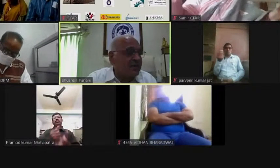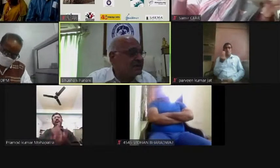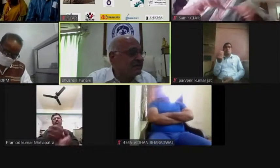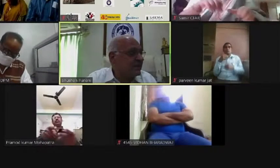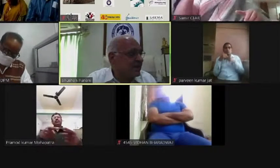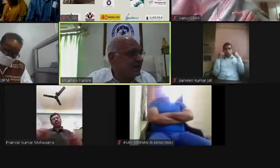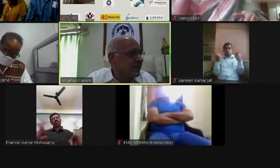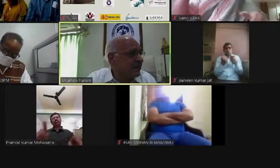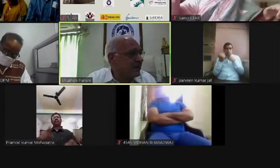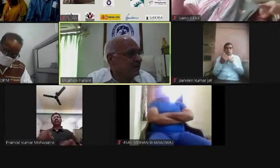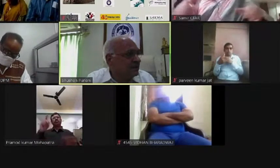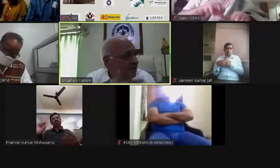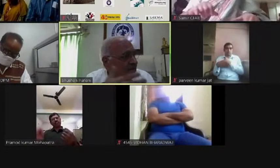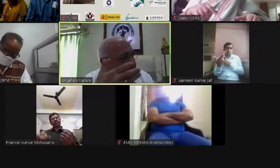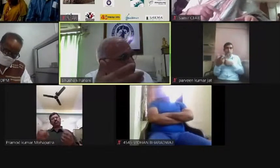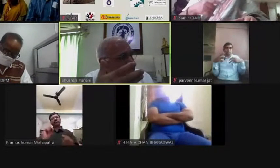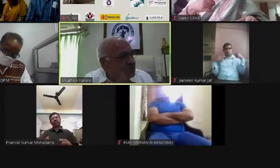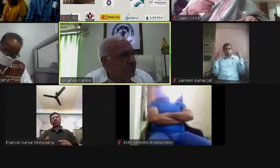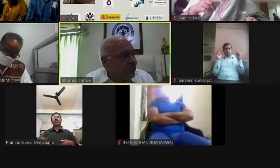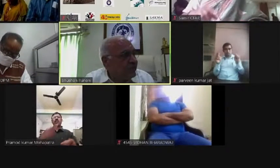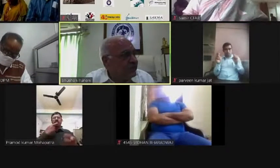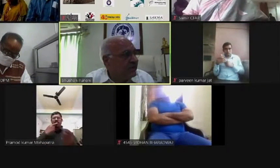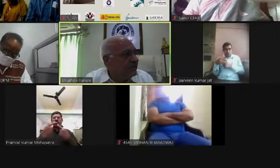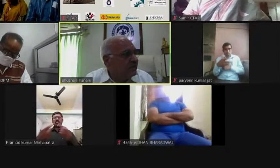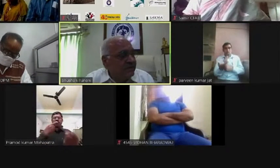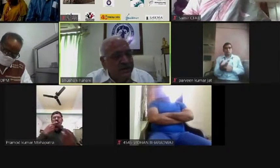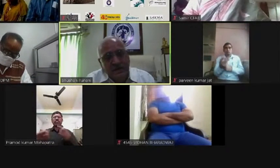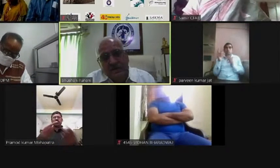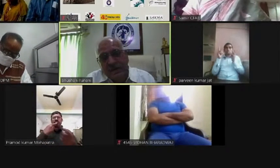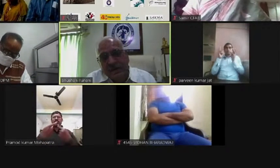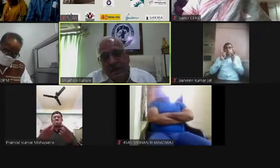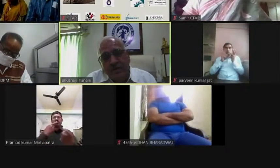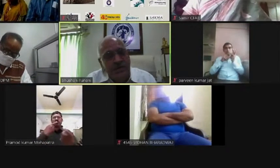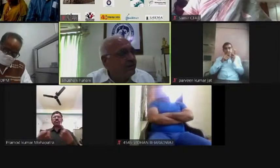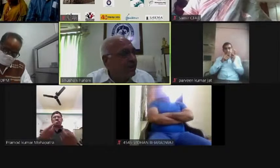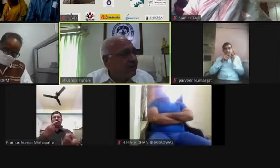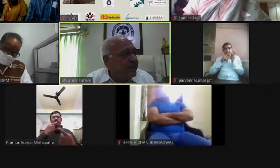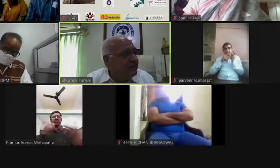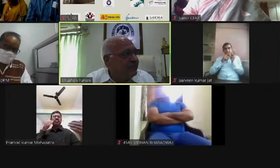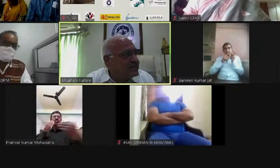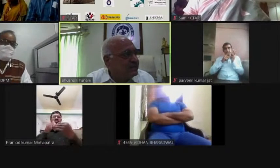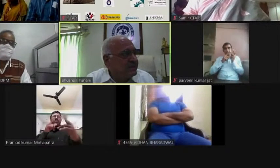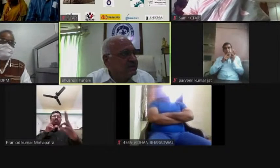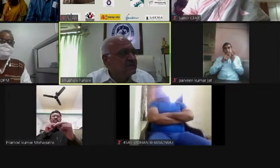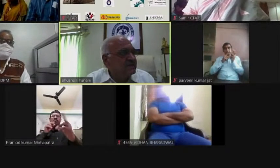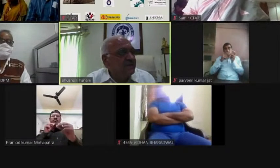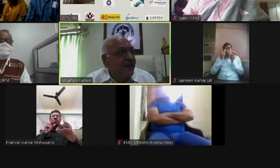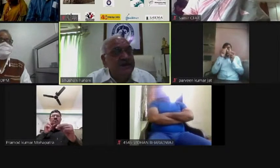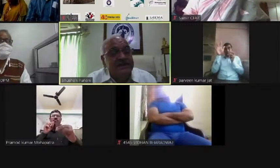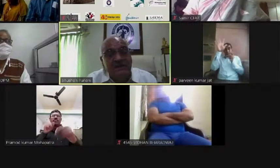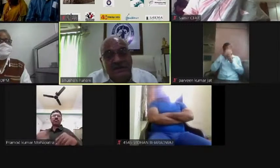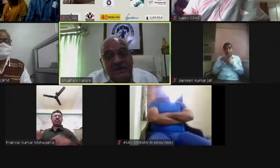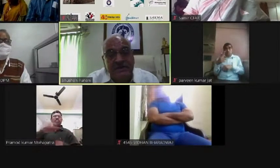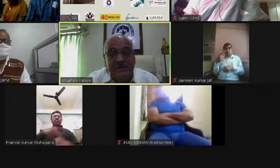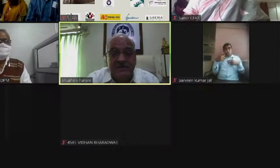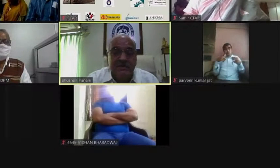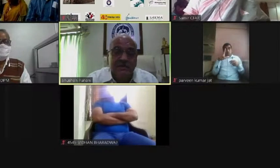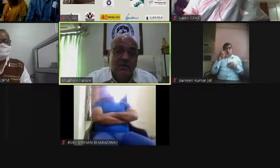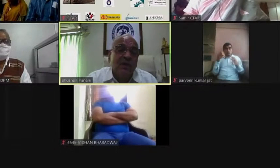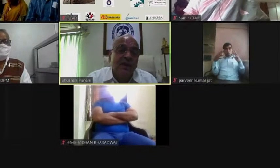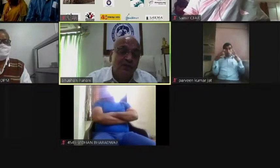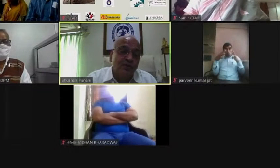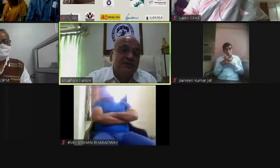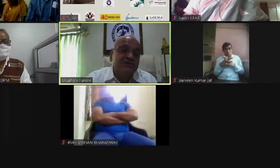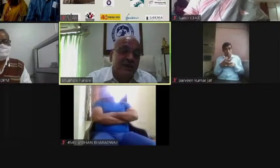And hence we'd have to work and do some advocacy work related to the same. And the third point is that on public facilities